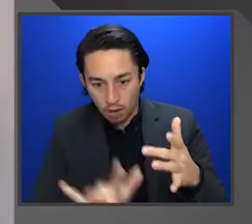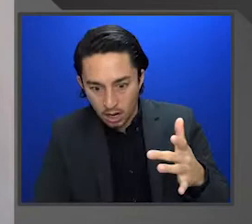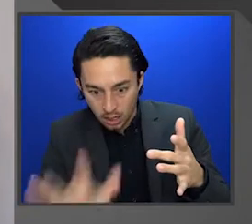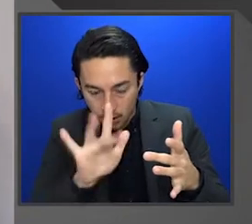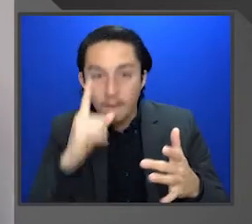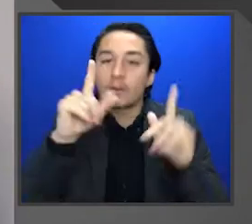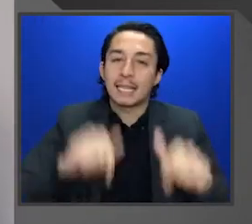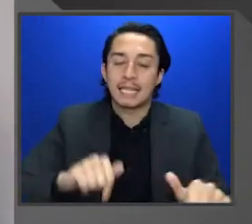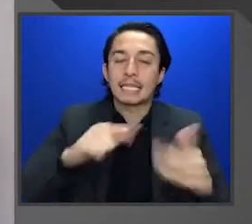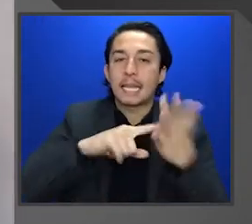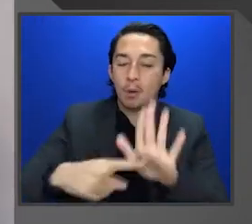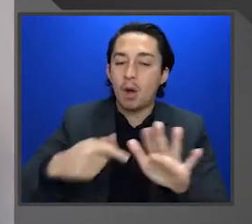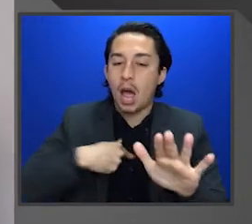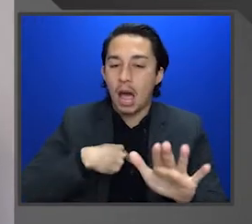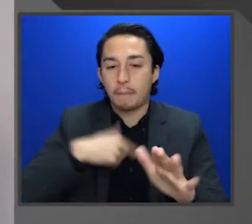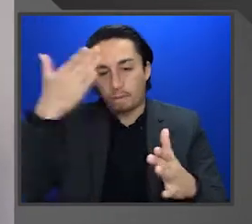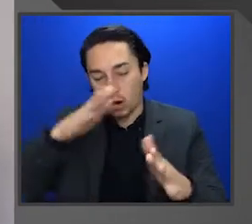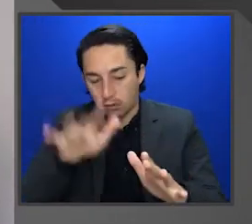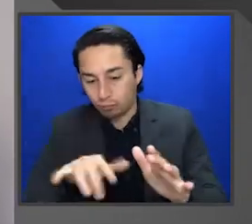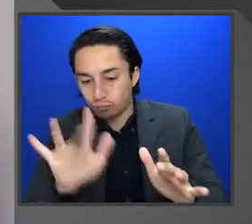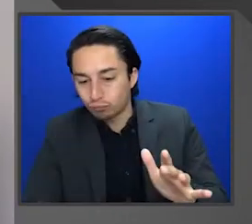Obviously, for this demo, I I'm in front of it.